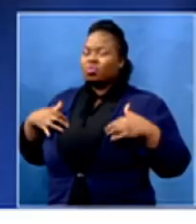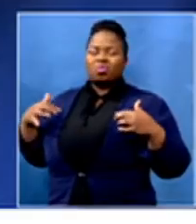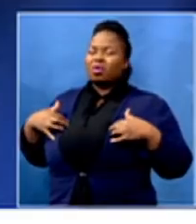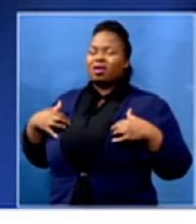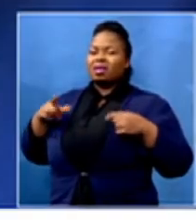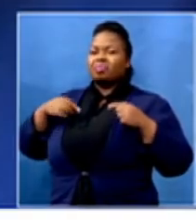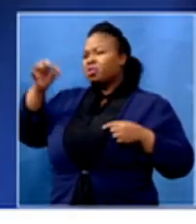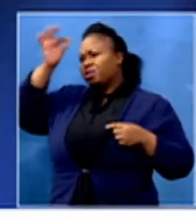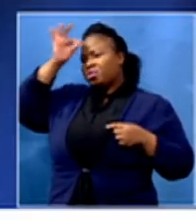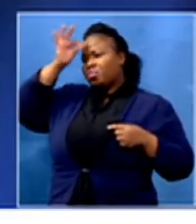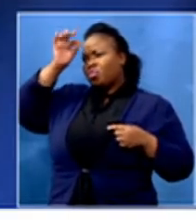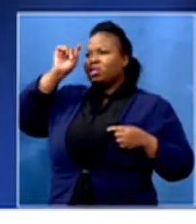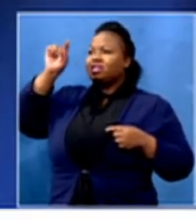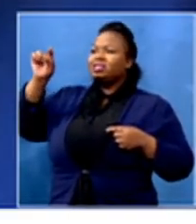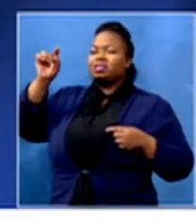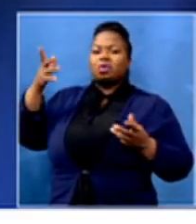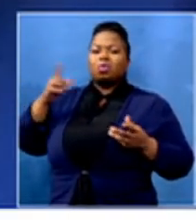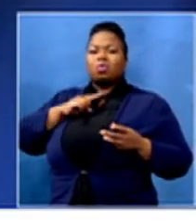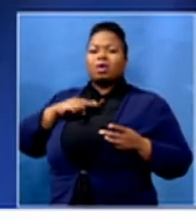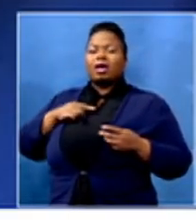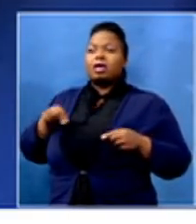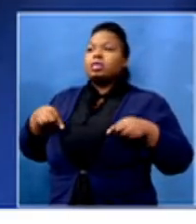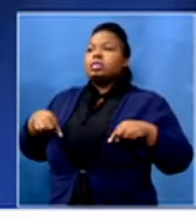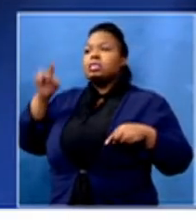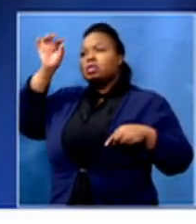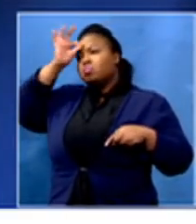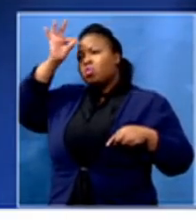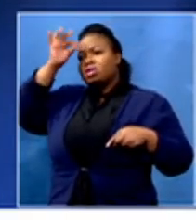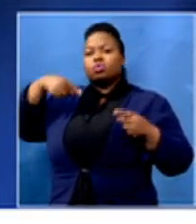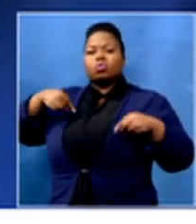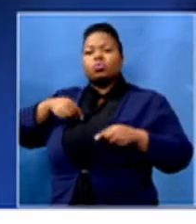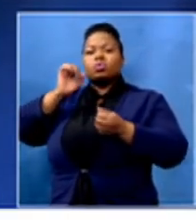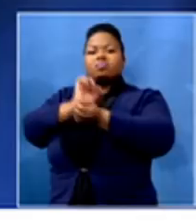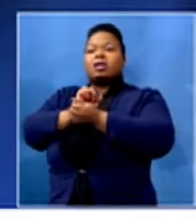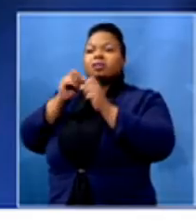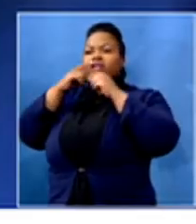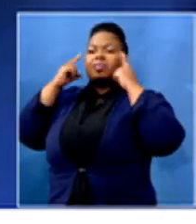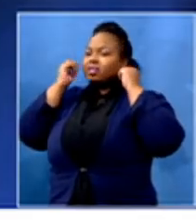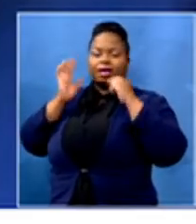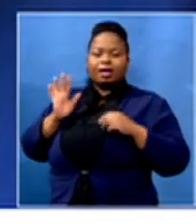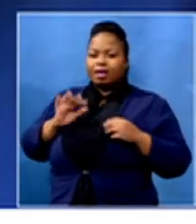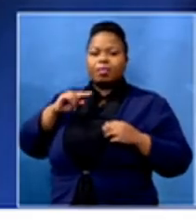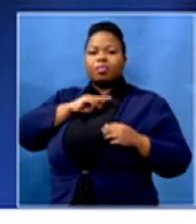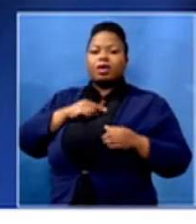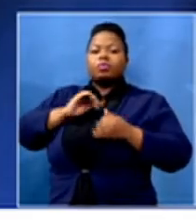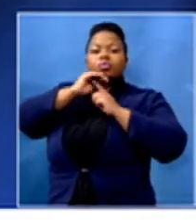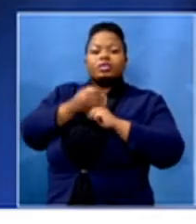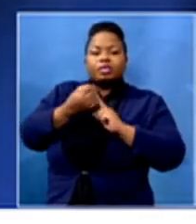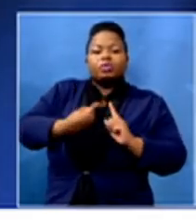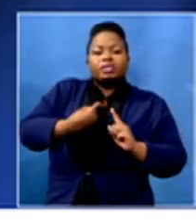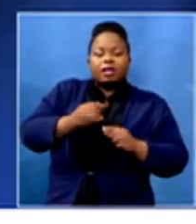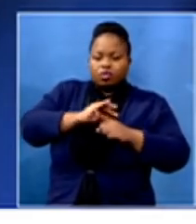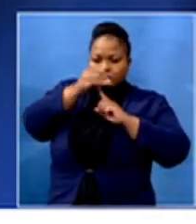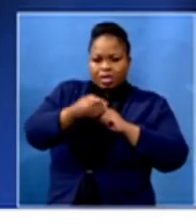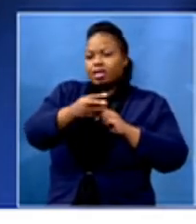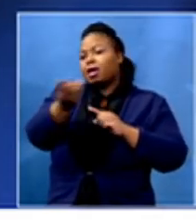police to say it's not because of fear of police or being arrested that you wear a mask. It's because you're protecting yourself and you're